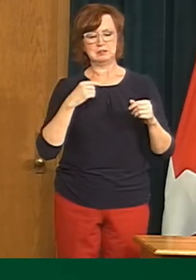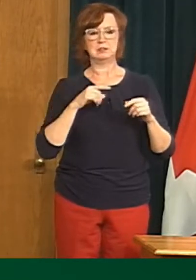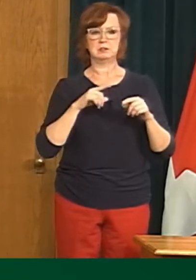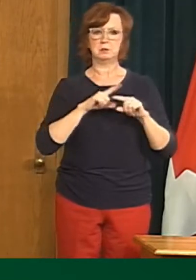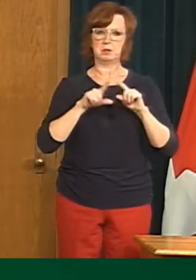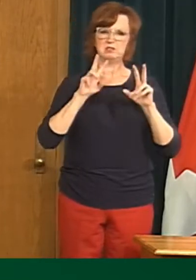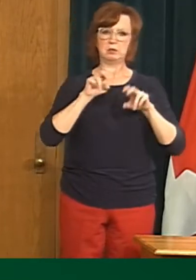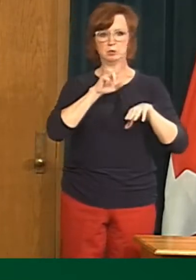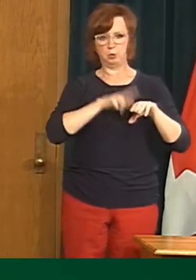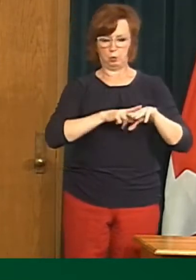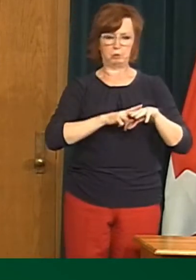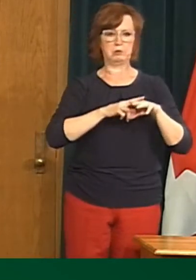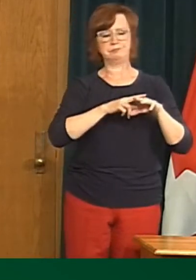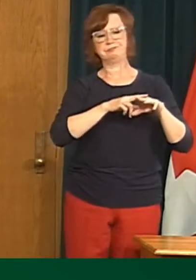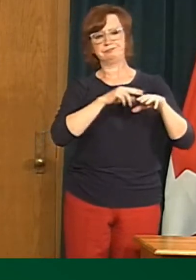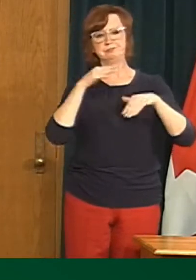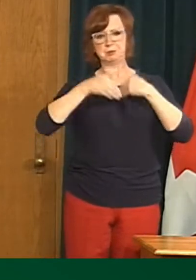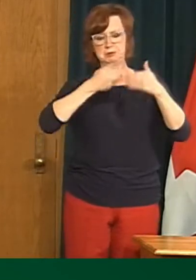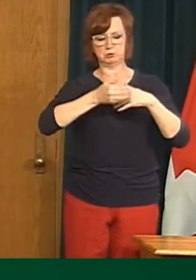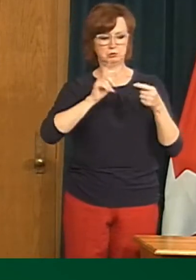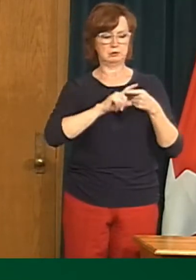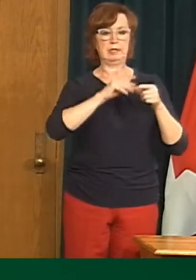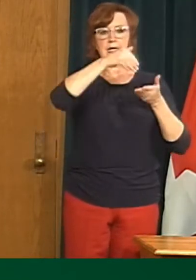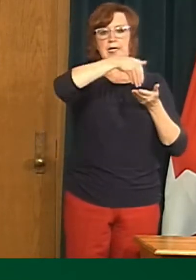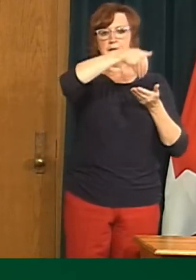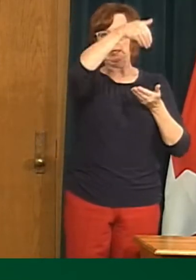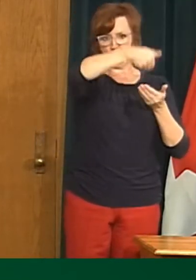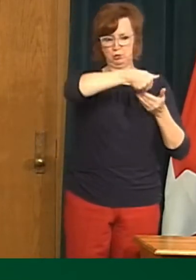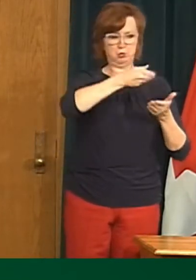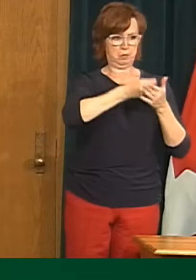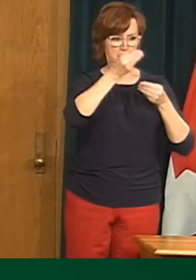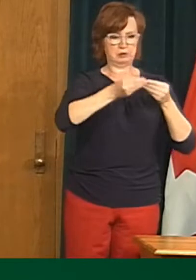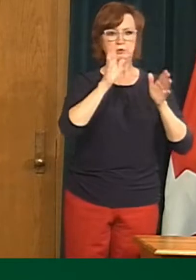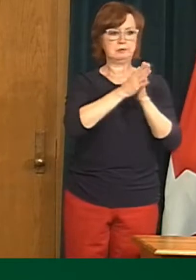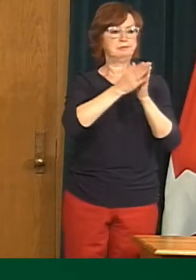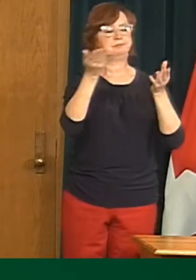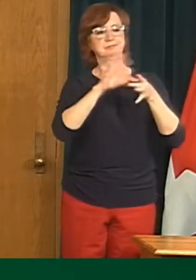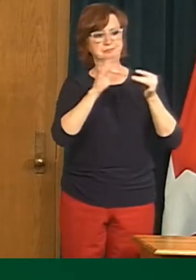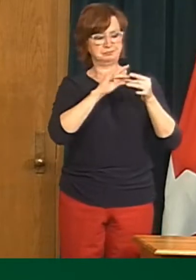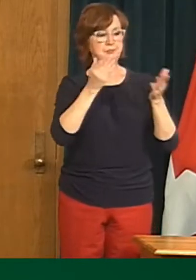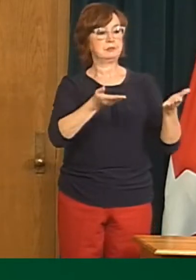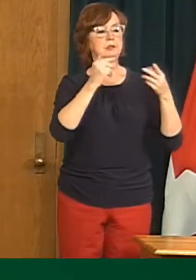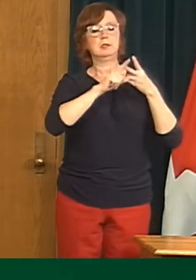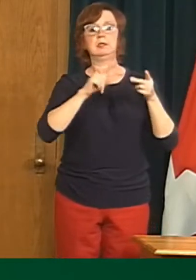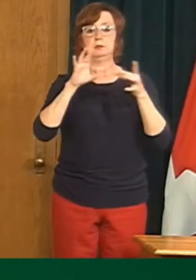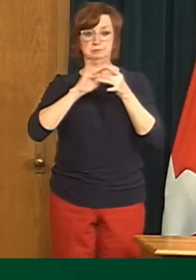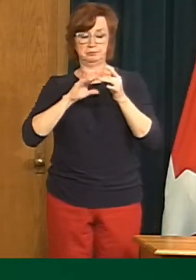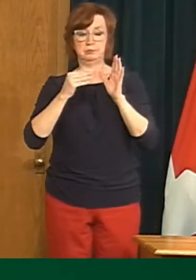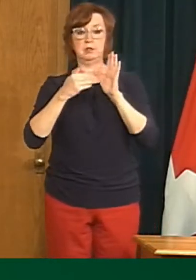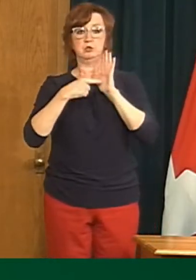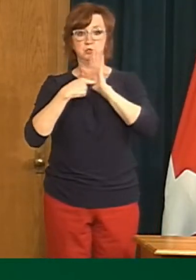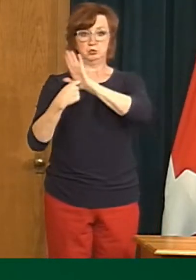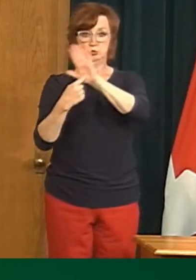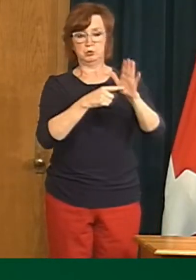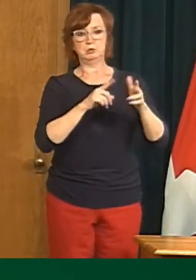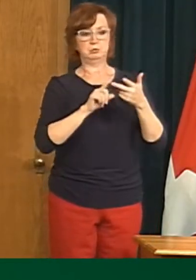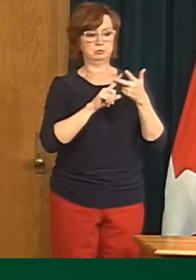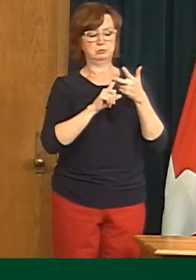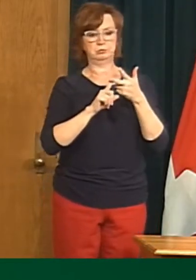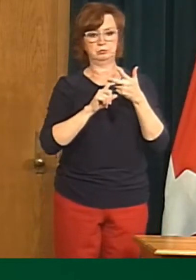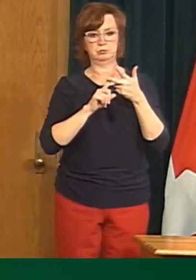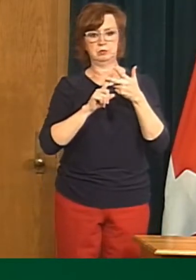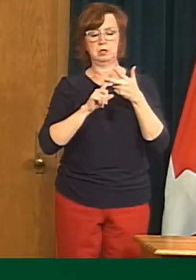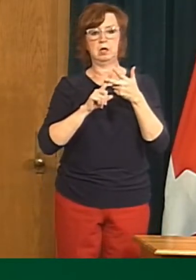be the introduction of the budget, both the estimates, which will be based largely on the estimates that were made public on March the